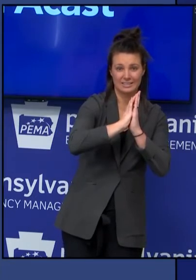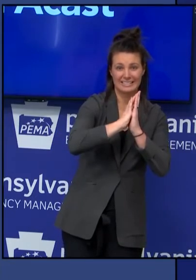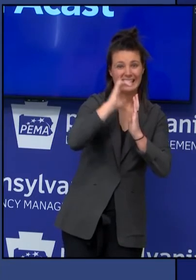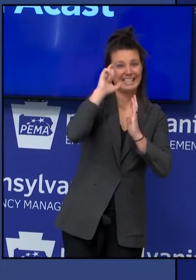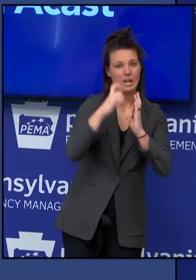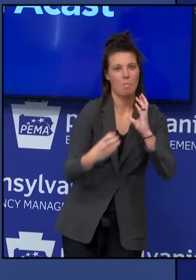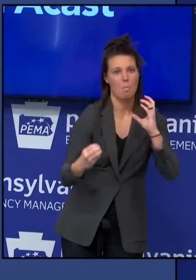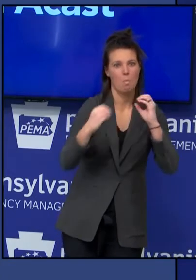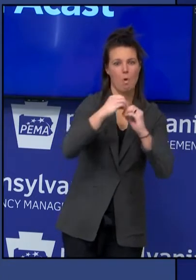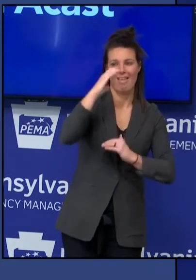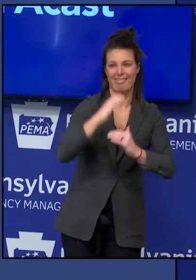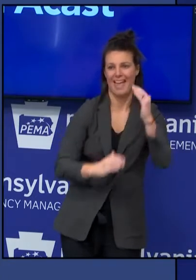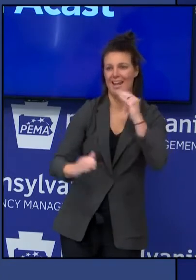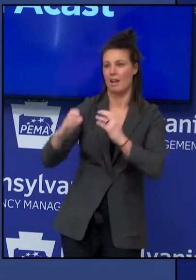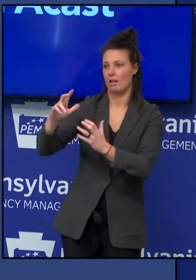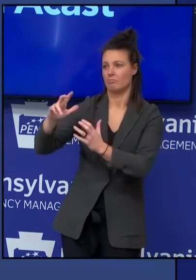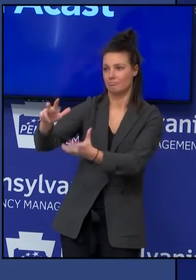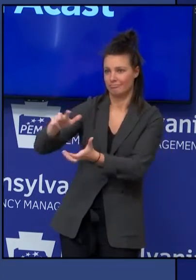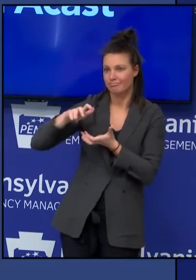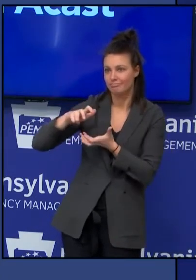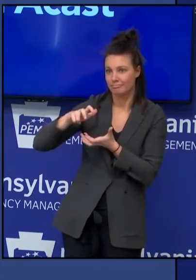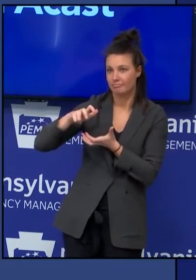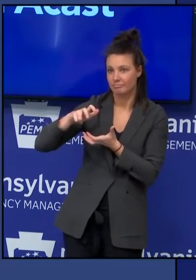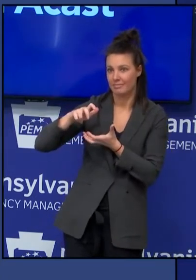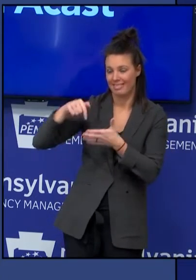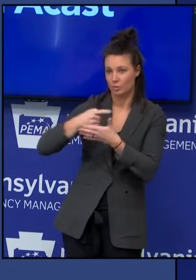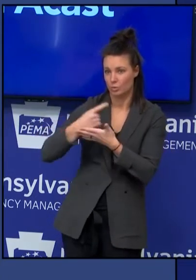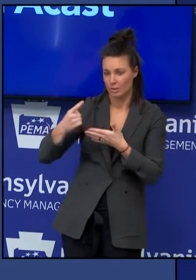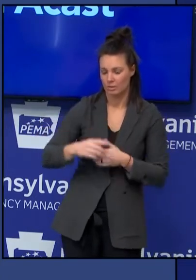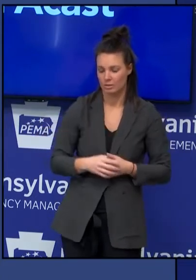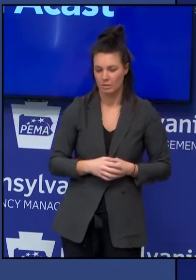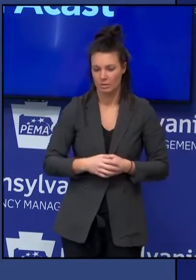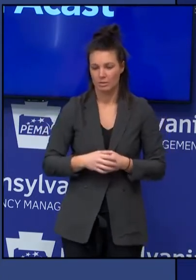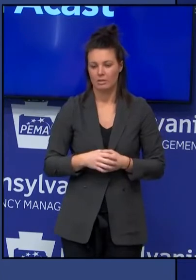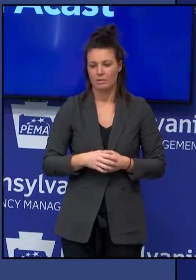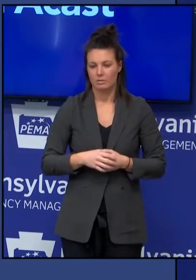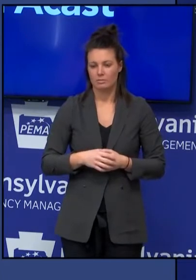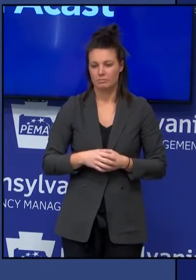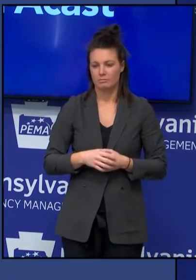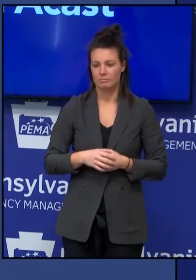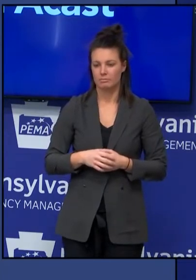the Moderna vaccine allocated to the state this week.